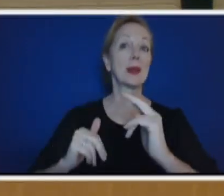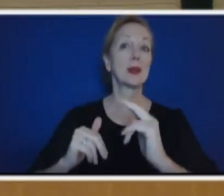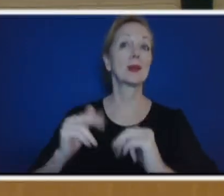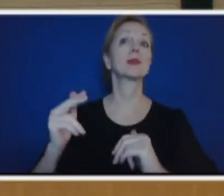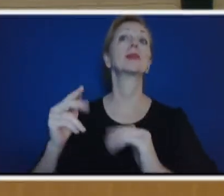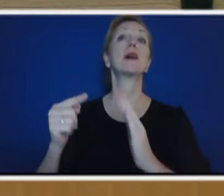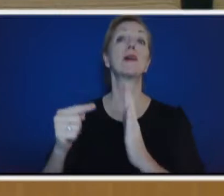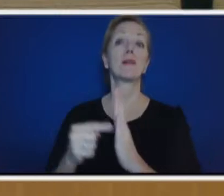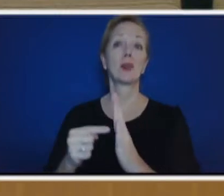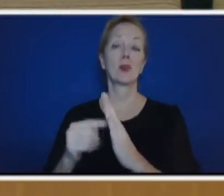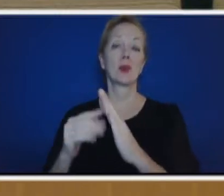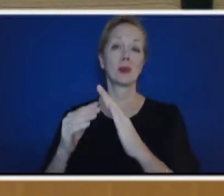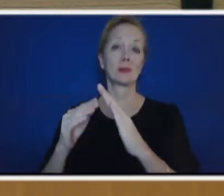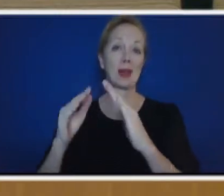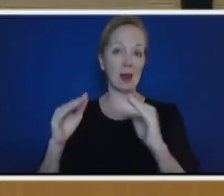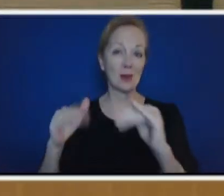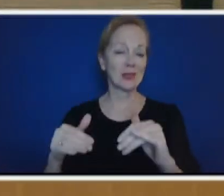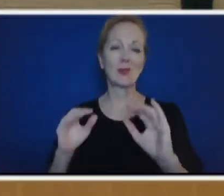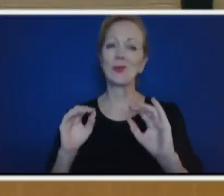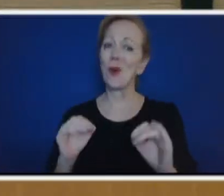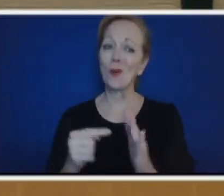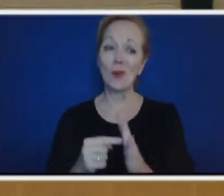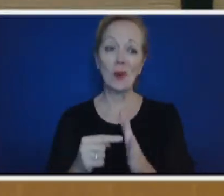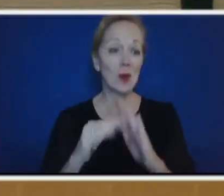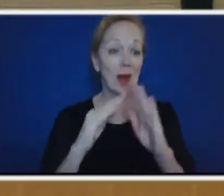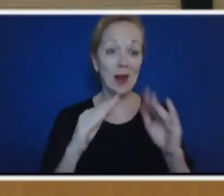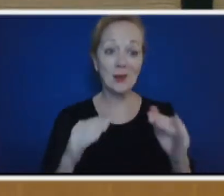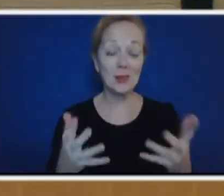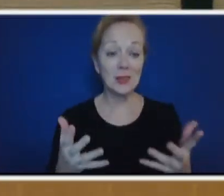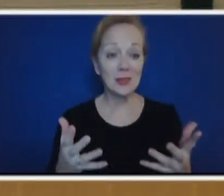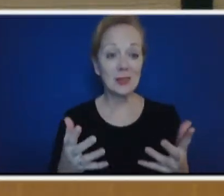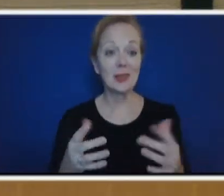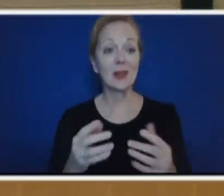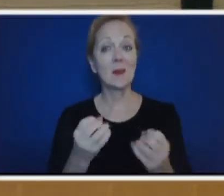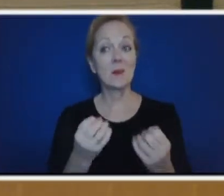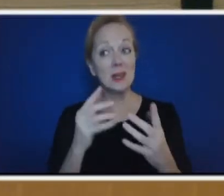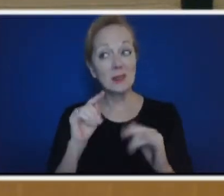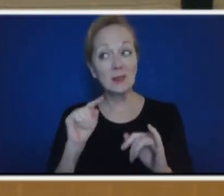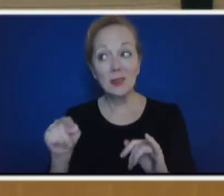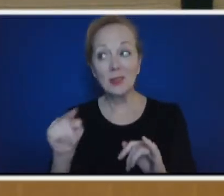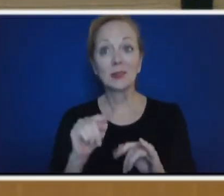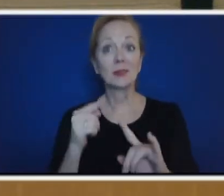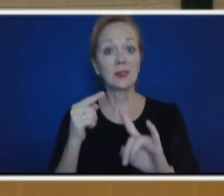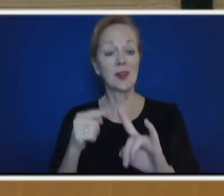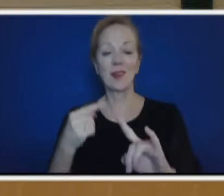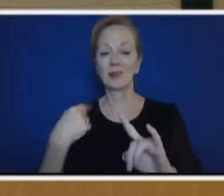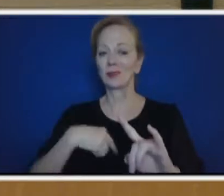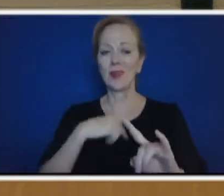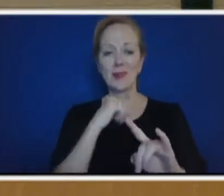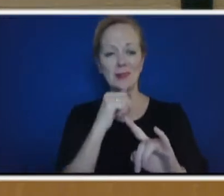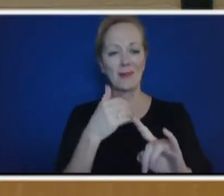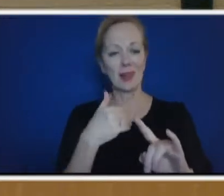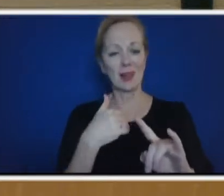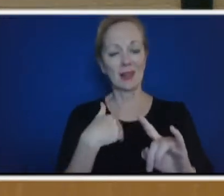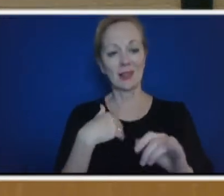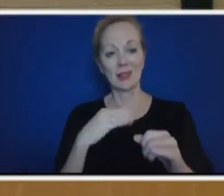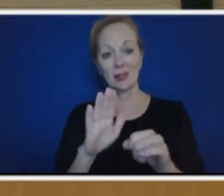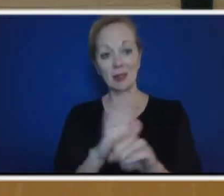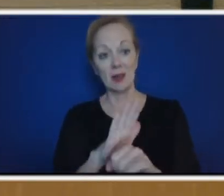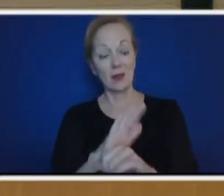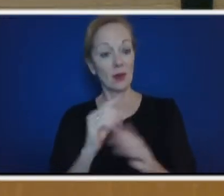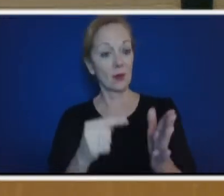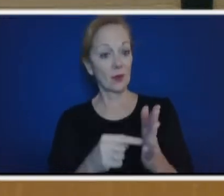at all. Many of you pointed out at that meeting that we don't have enough